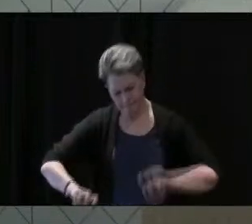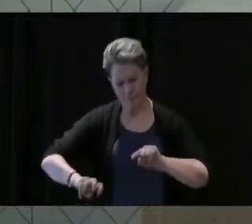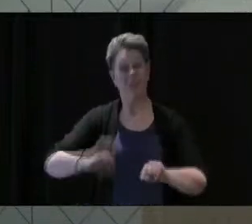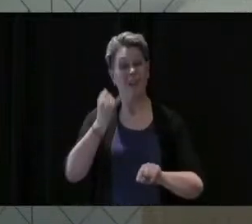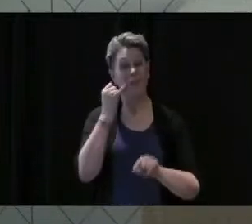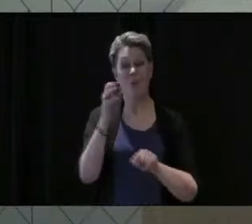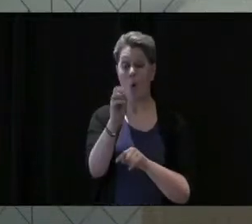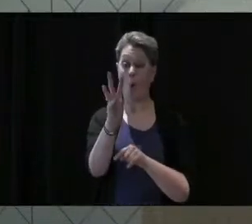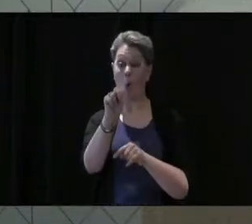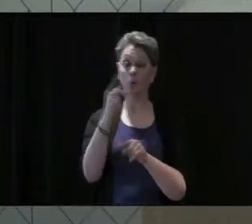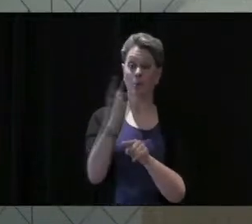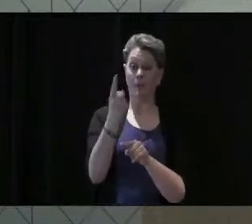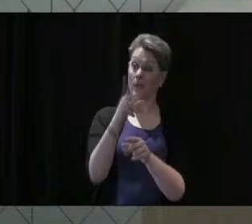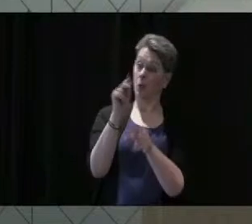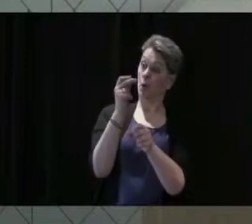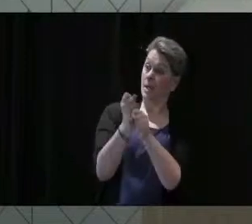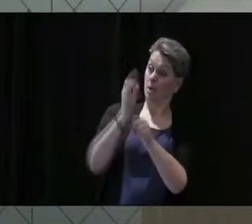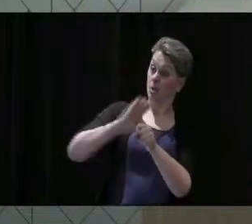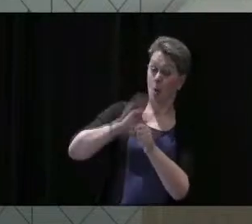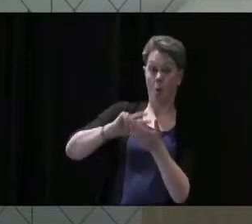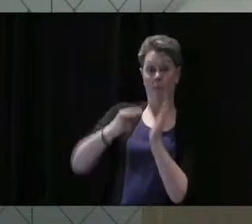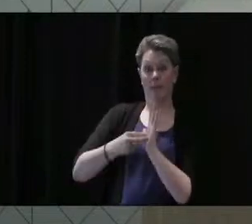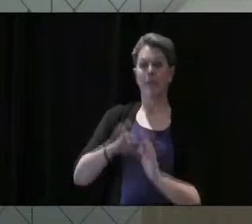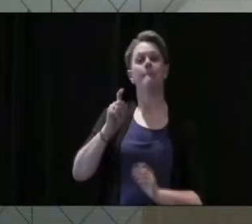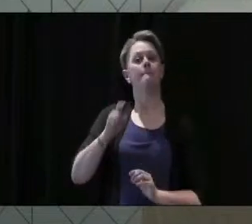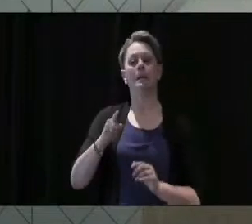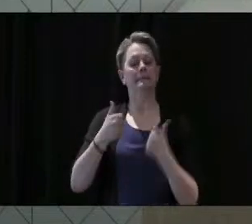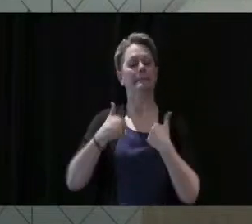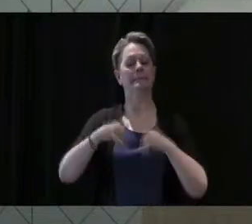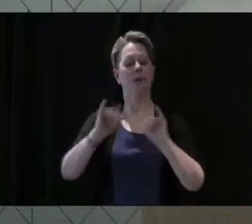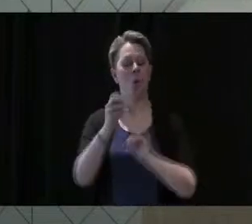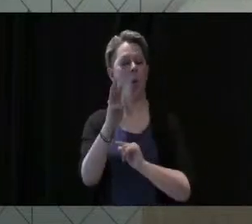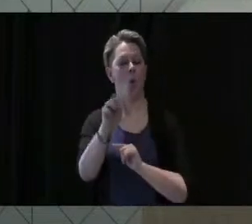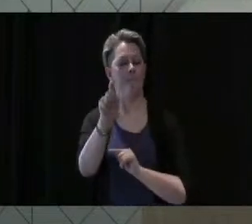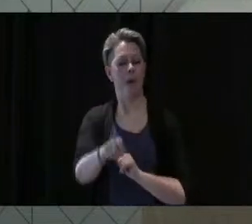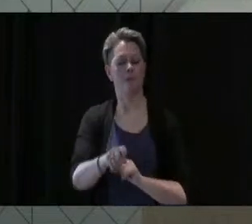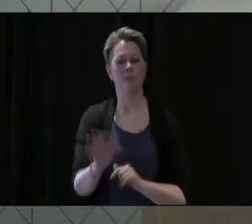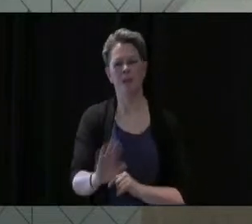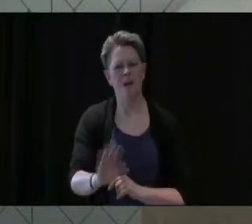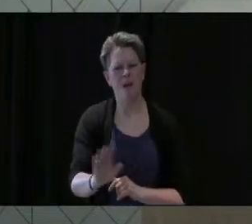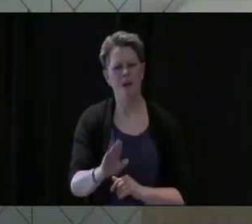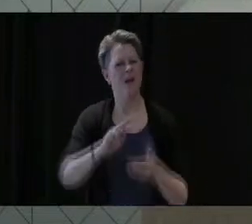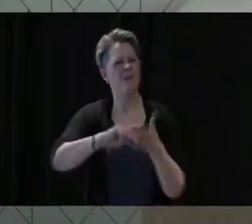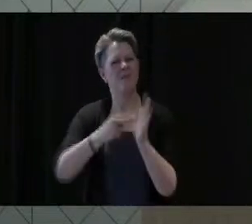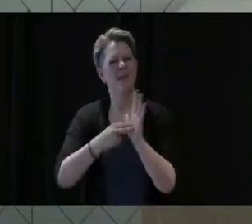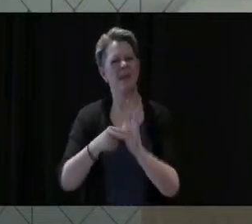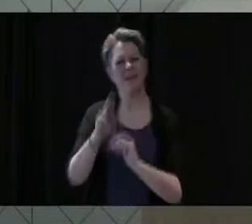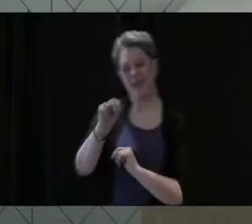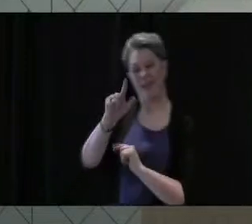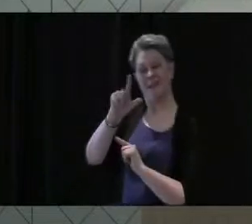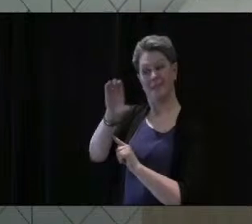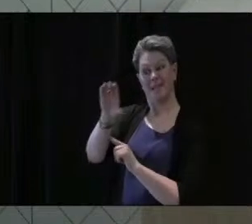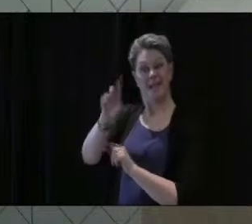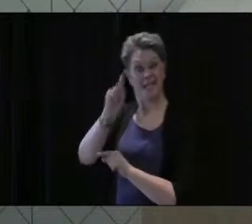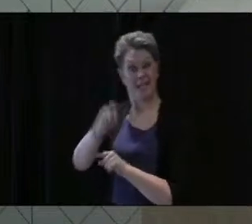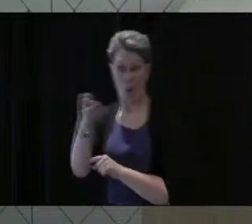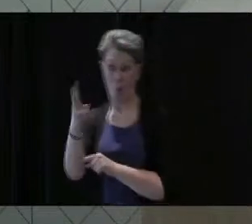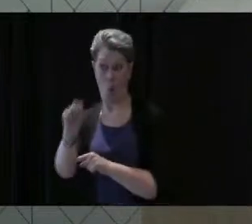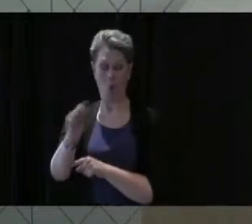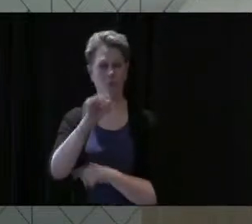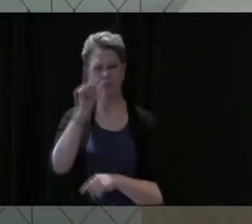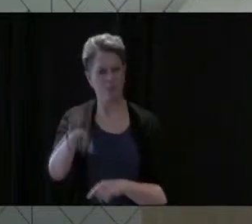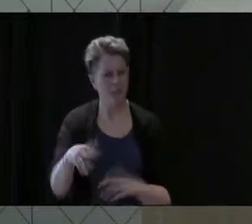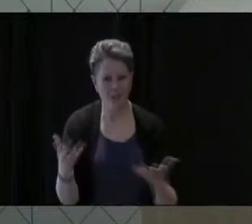doesn't mean that we need to own it today. We don't need to own the Newfoundland Liquor Commission. We don't need to